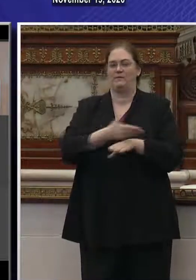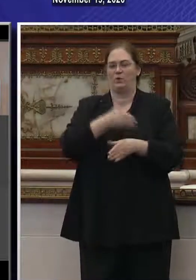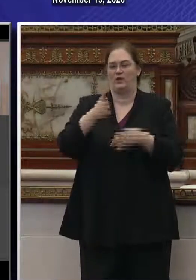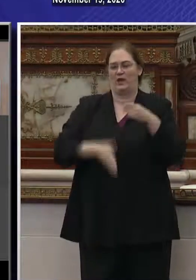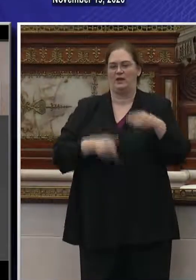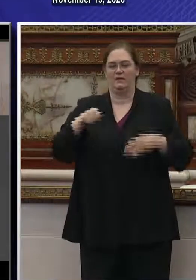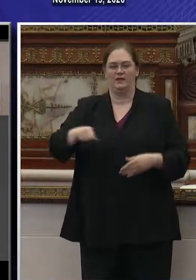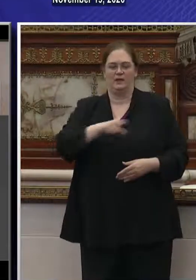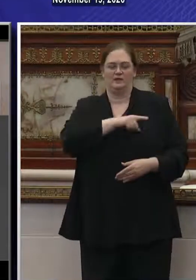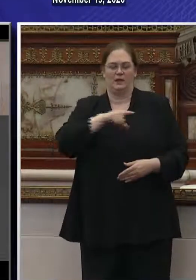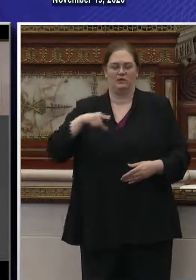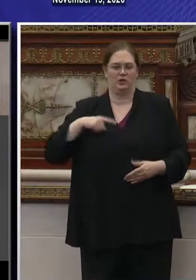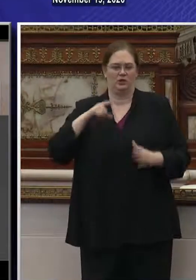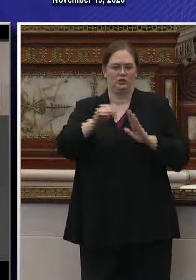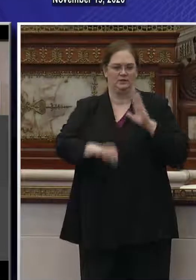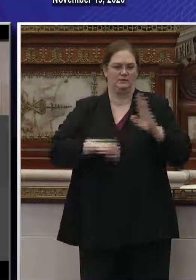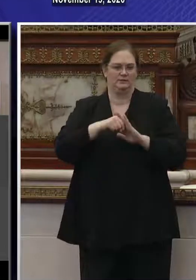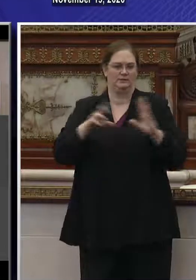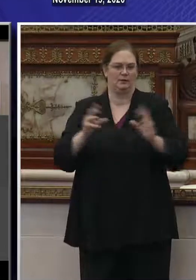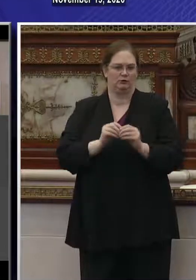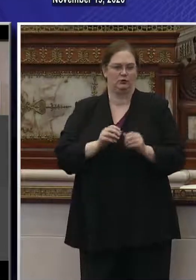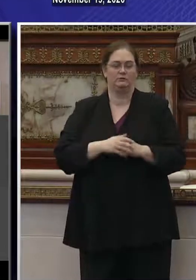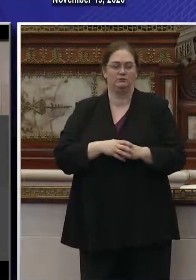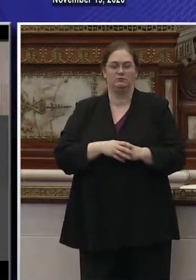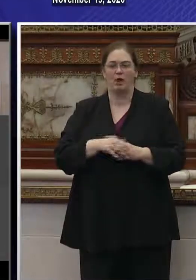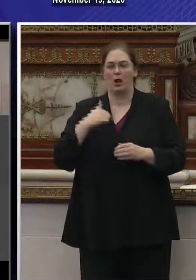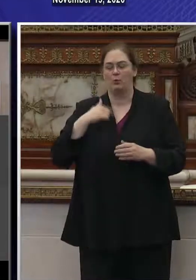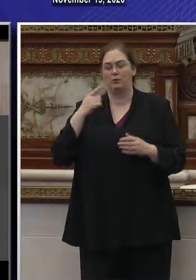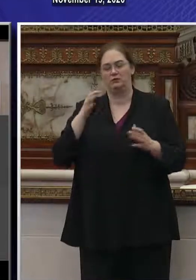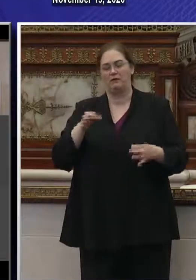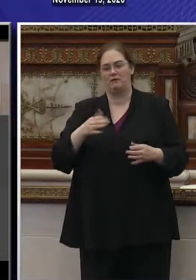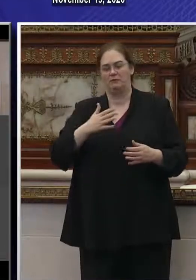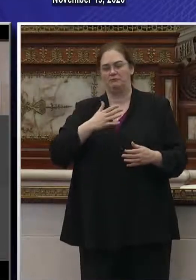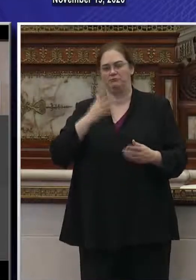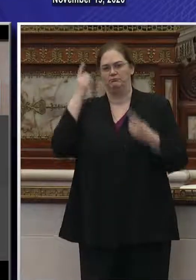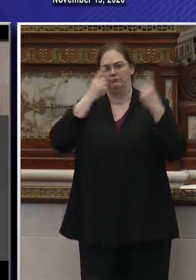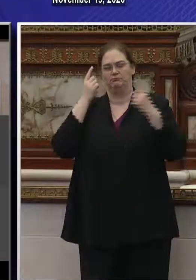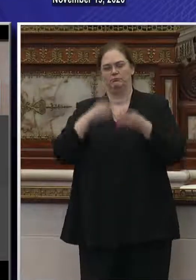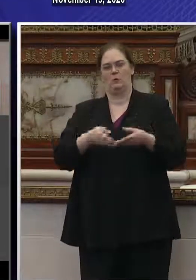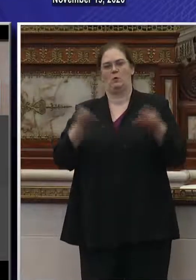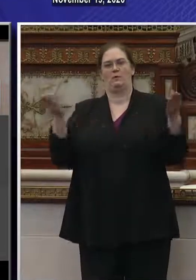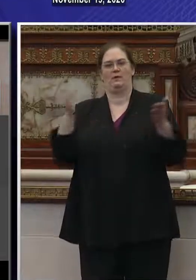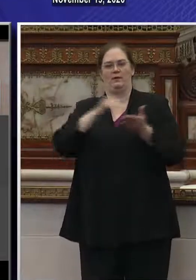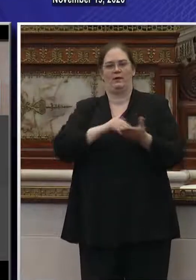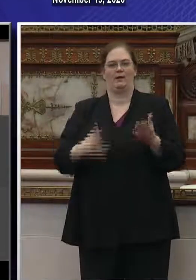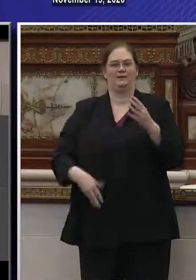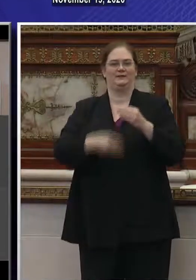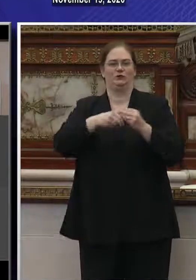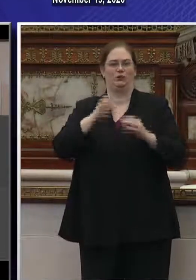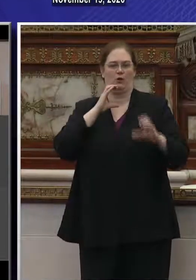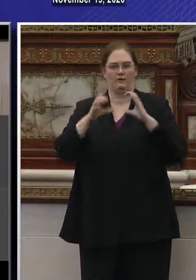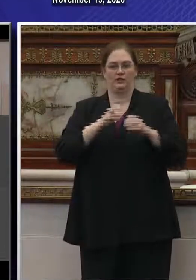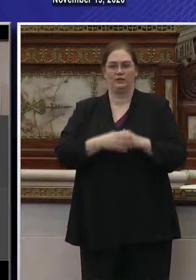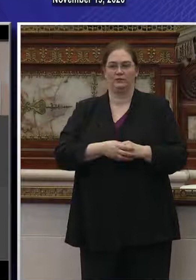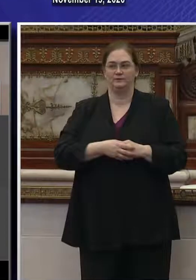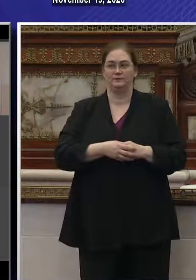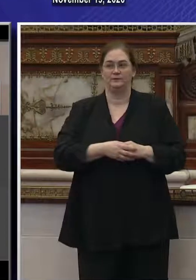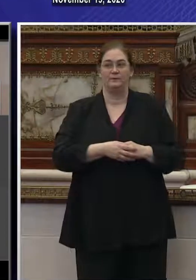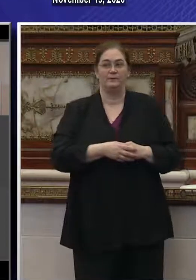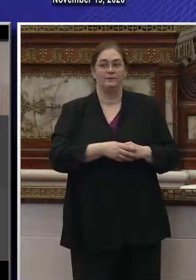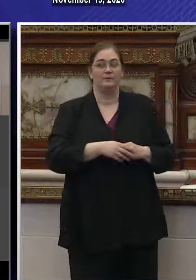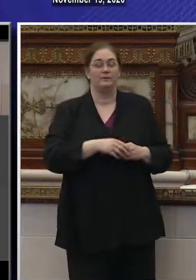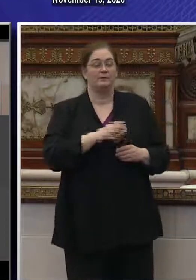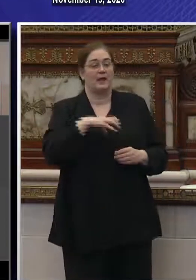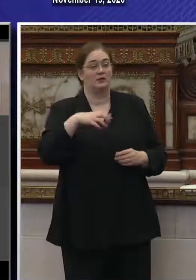this legislative session. I would certainly be open to reconvening and having additional conversation. Well, I think that's